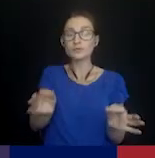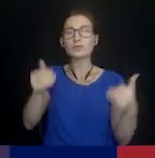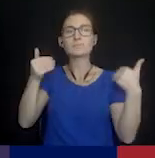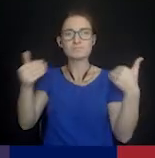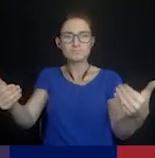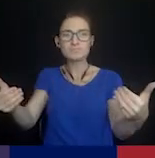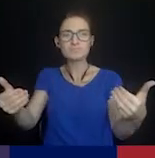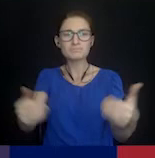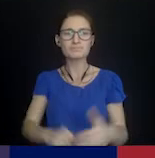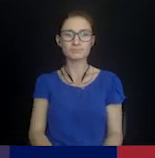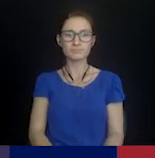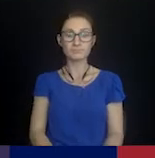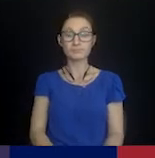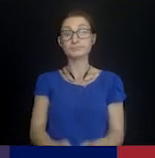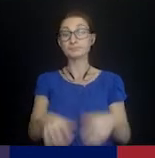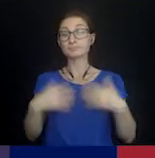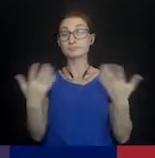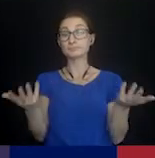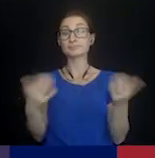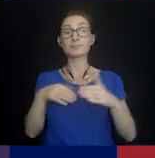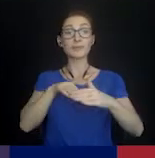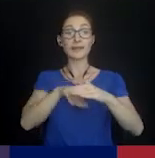And so access to vote